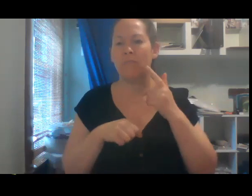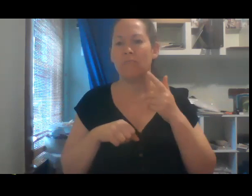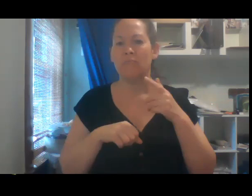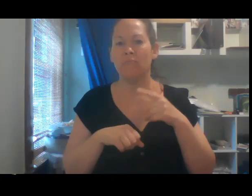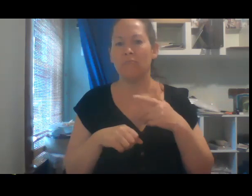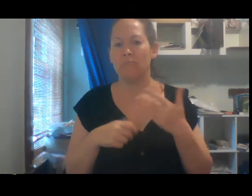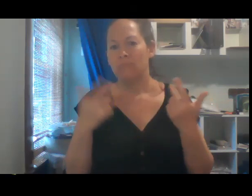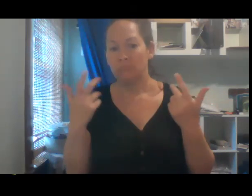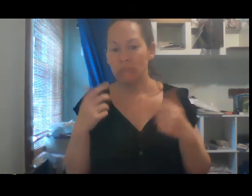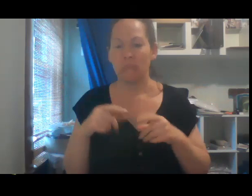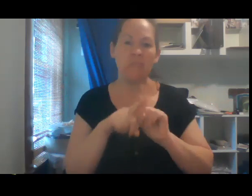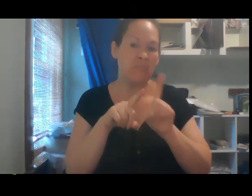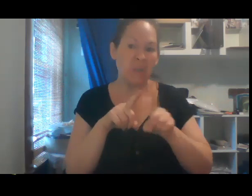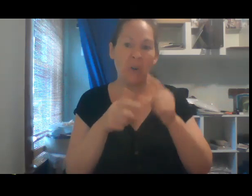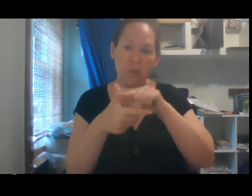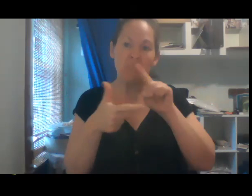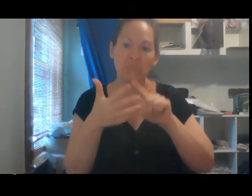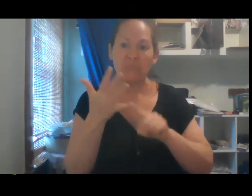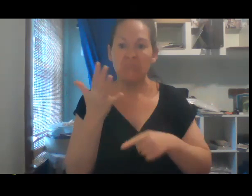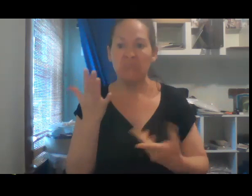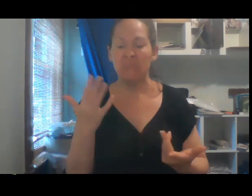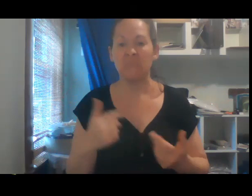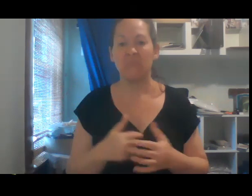and environmental factors.